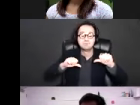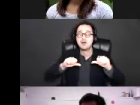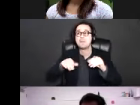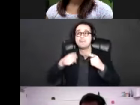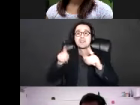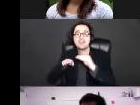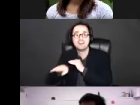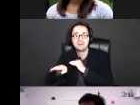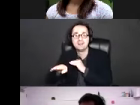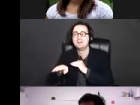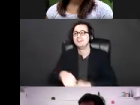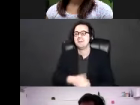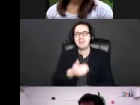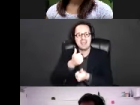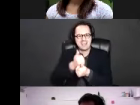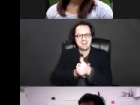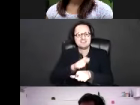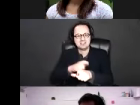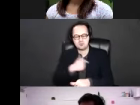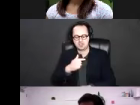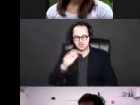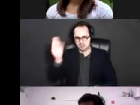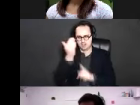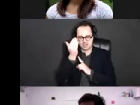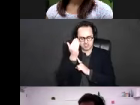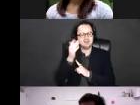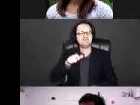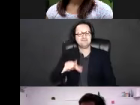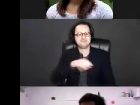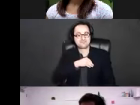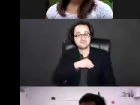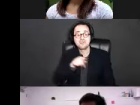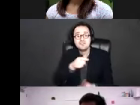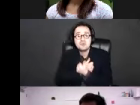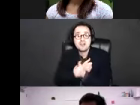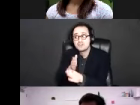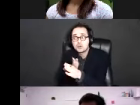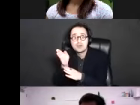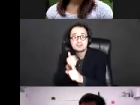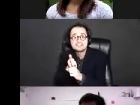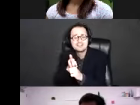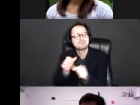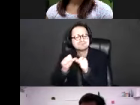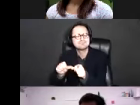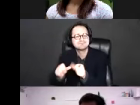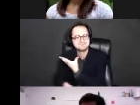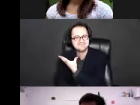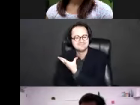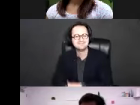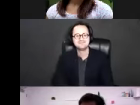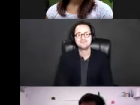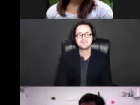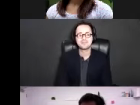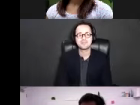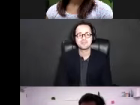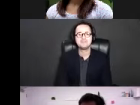at each stage we confront these rejections, and if you love the career, just keep going. I'll